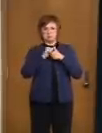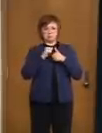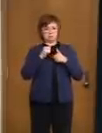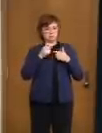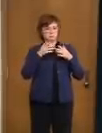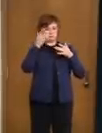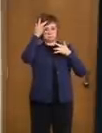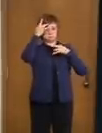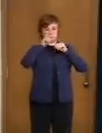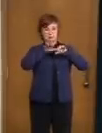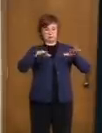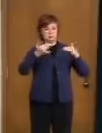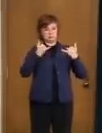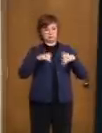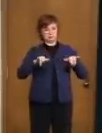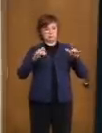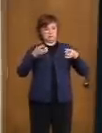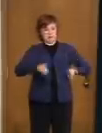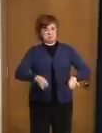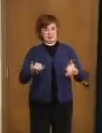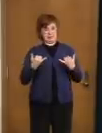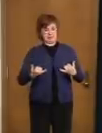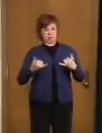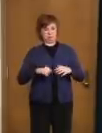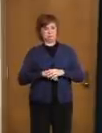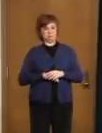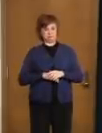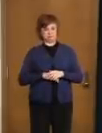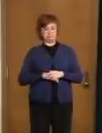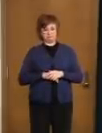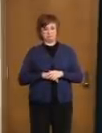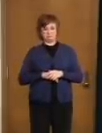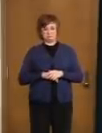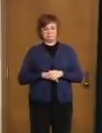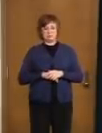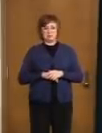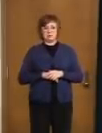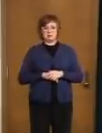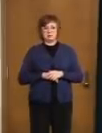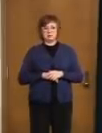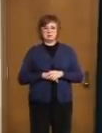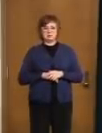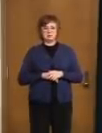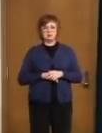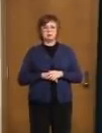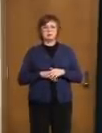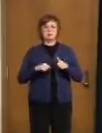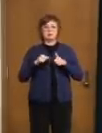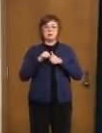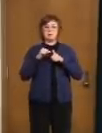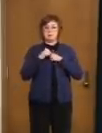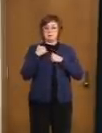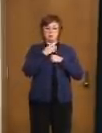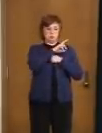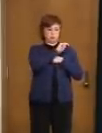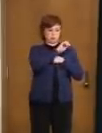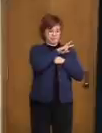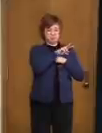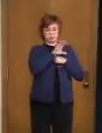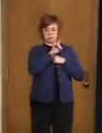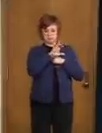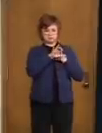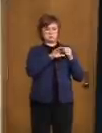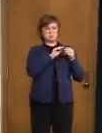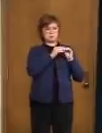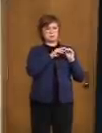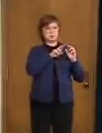and actually, and I've said that earlier, we saw our first true wave starting November, December, and now for the next 3 months,